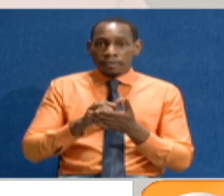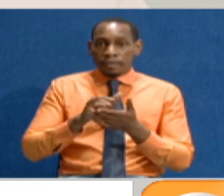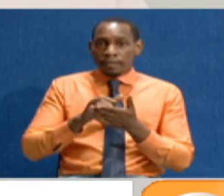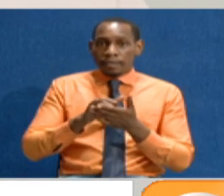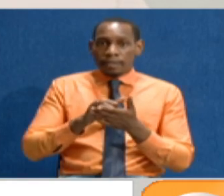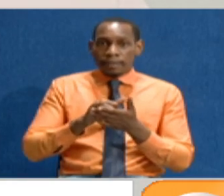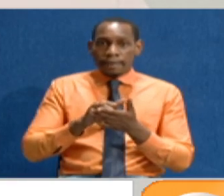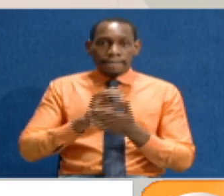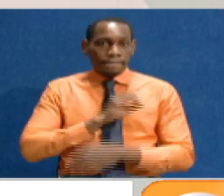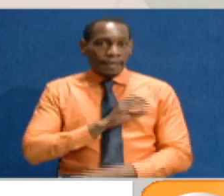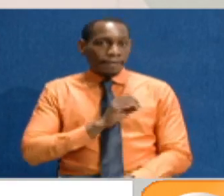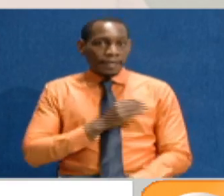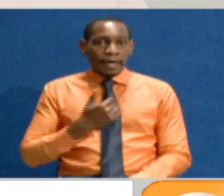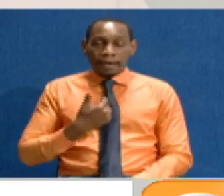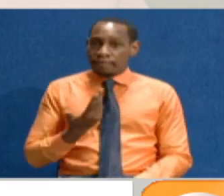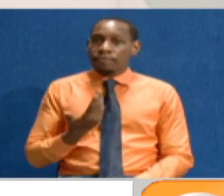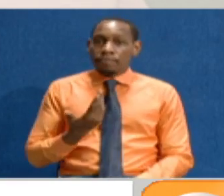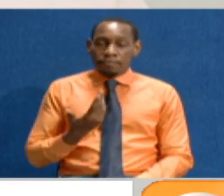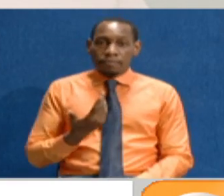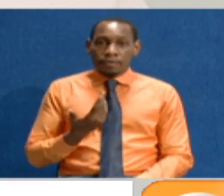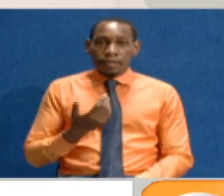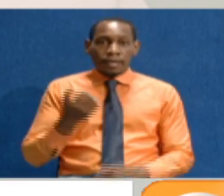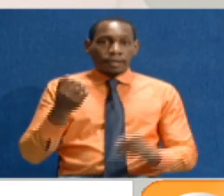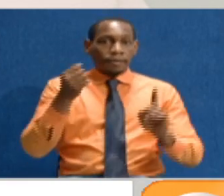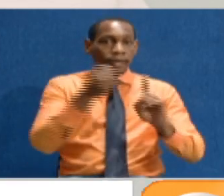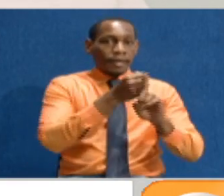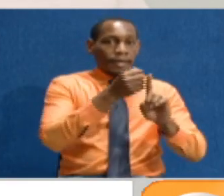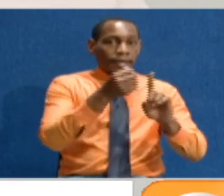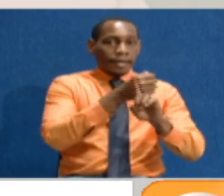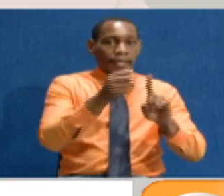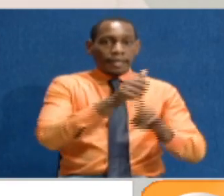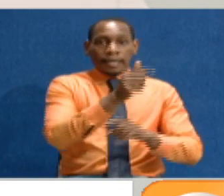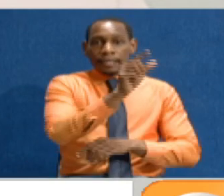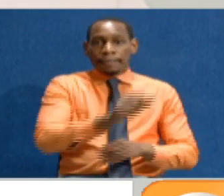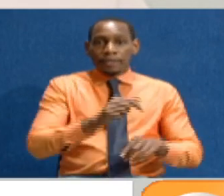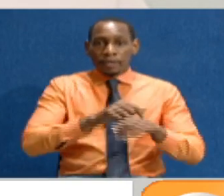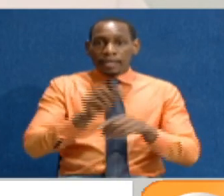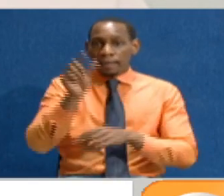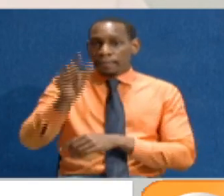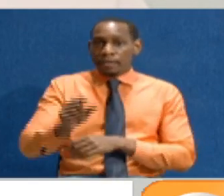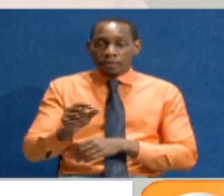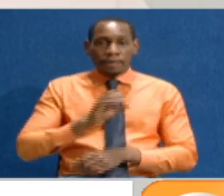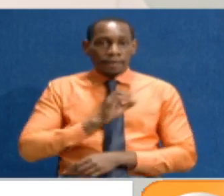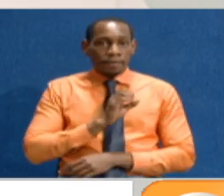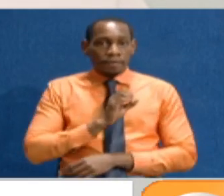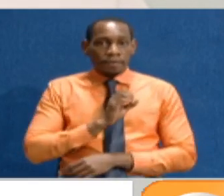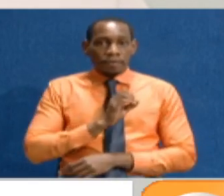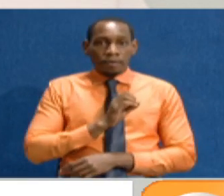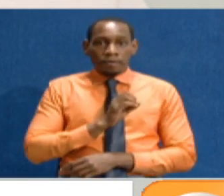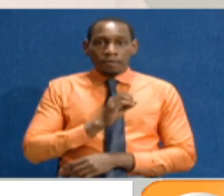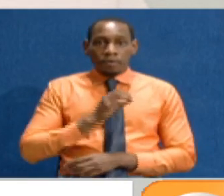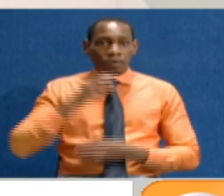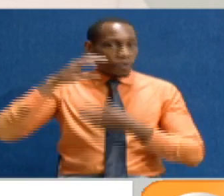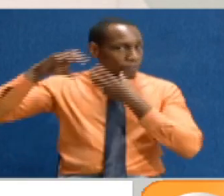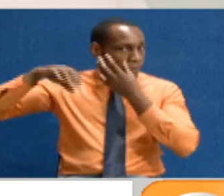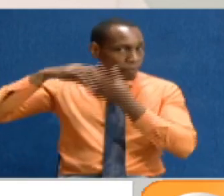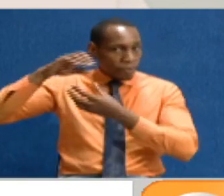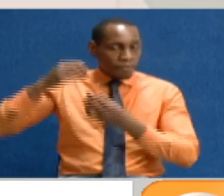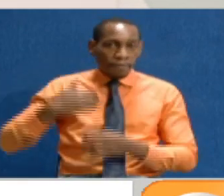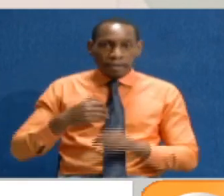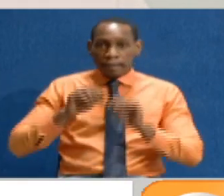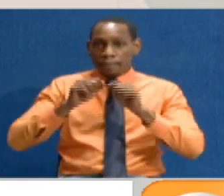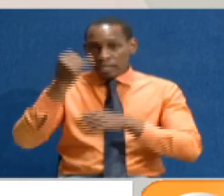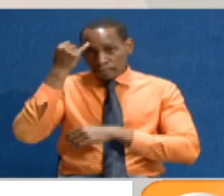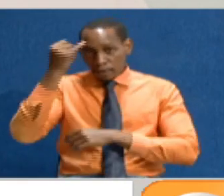actually come in and someone might not even be attacking who they think they're attacking. When somebody is delusional as well, they could actually have a paranoid delusion